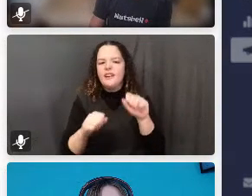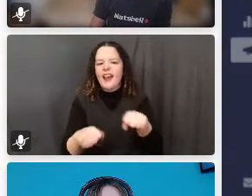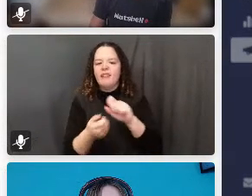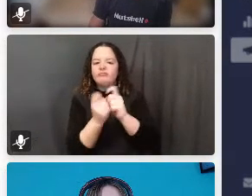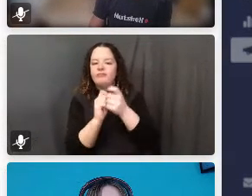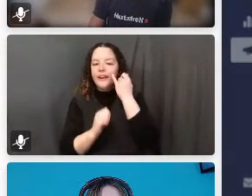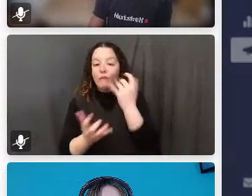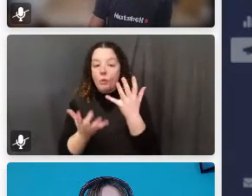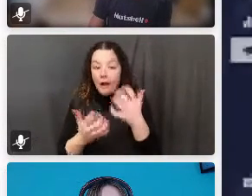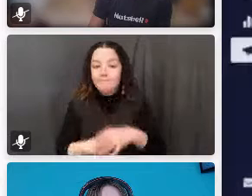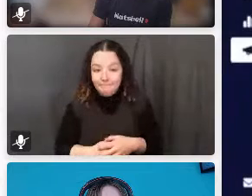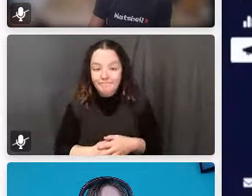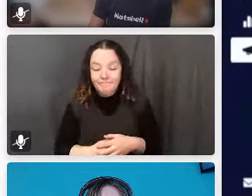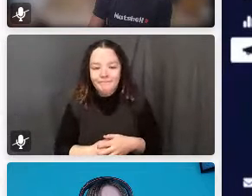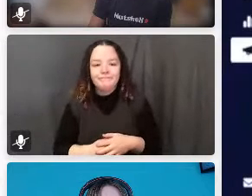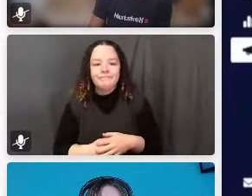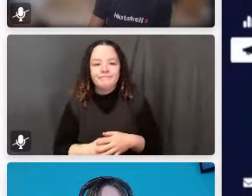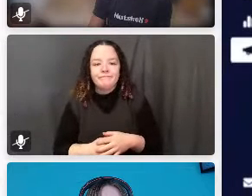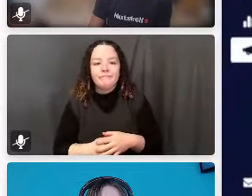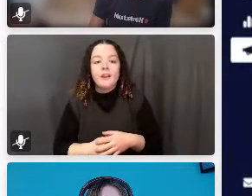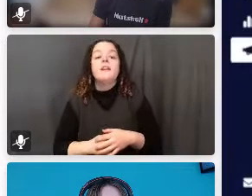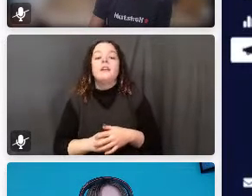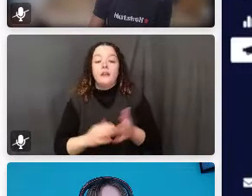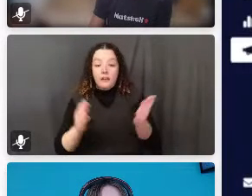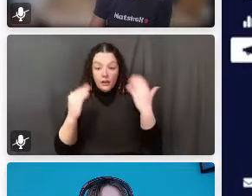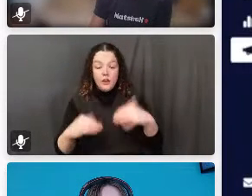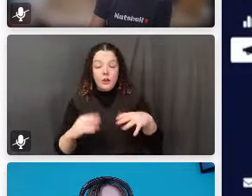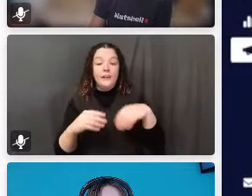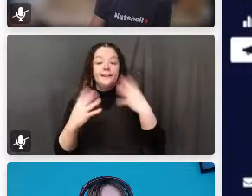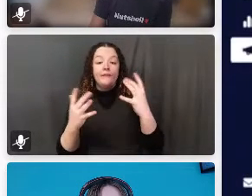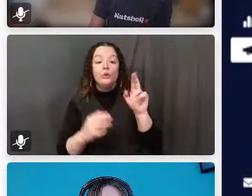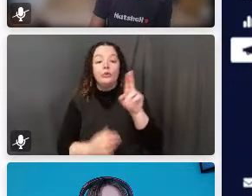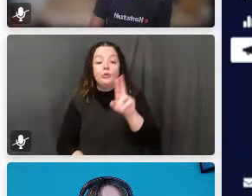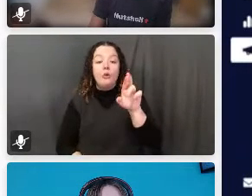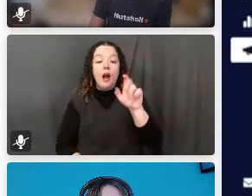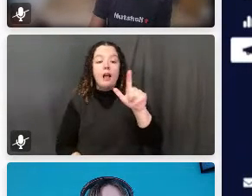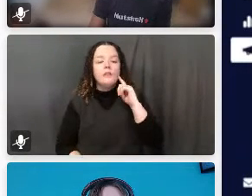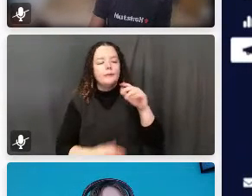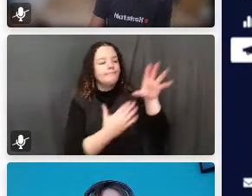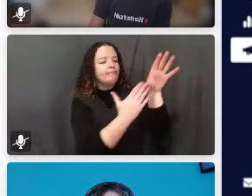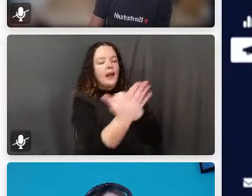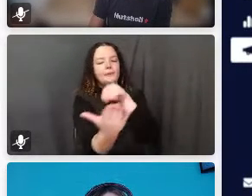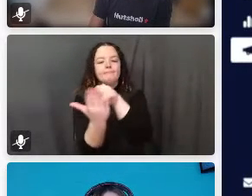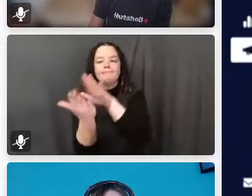And then you also get a shareable URL here that you can copy and paste and send to anyone else in your organization.